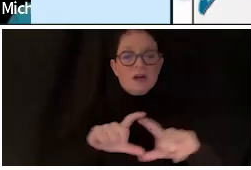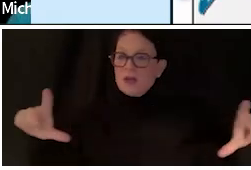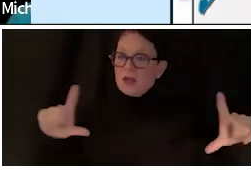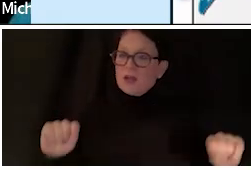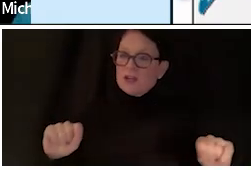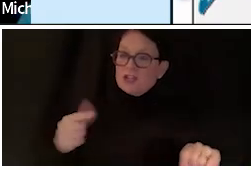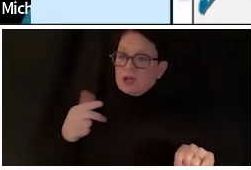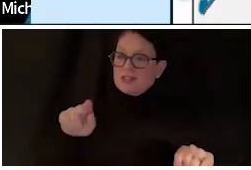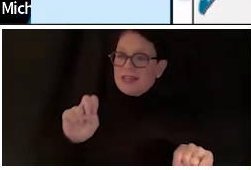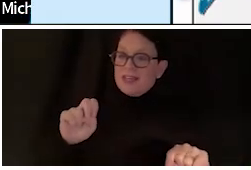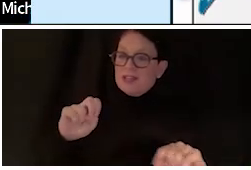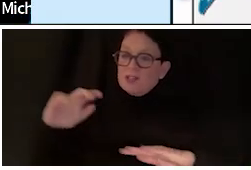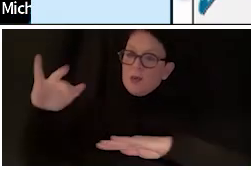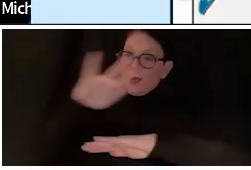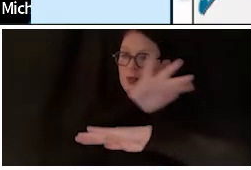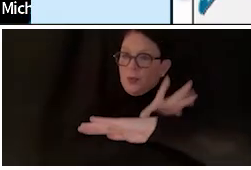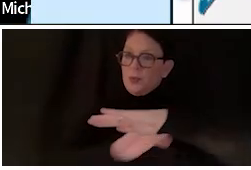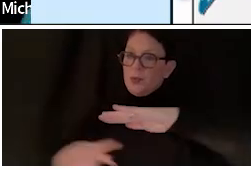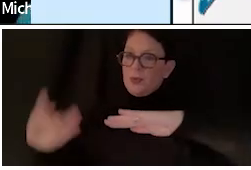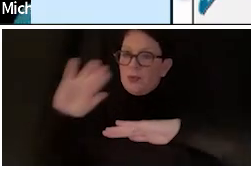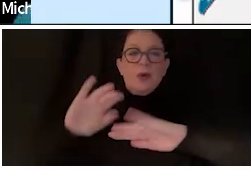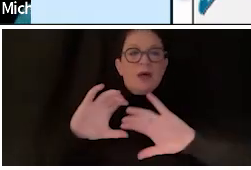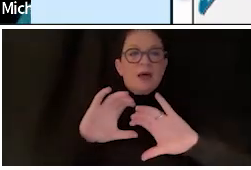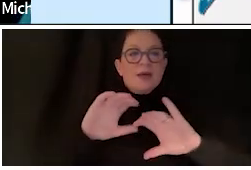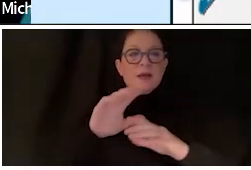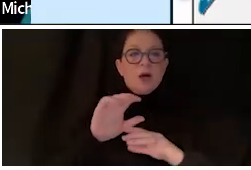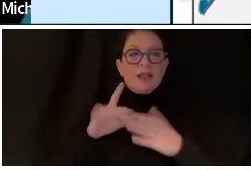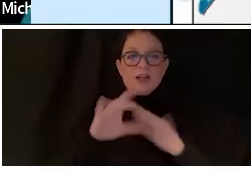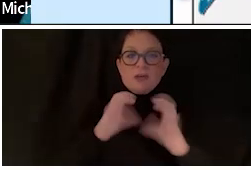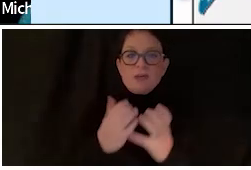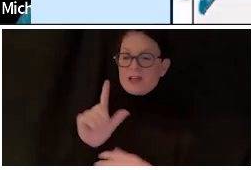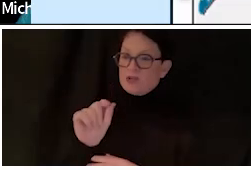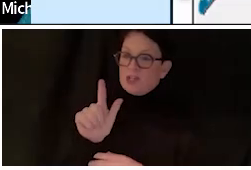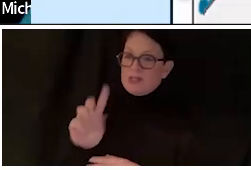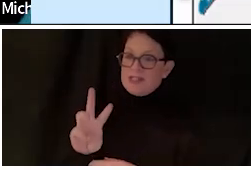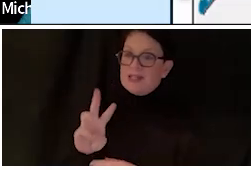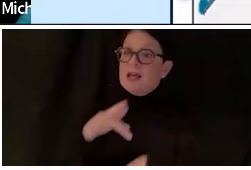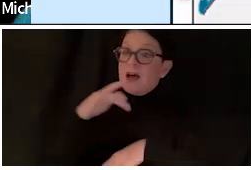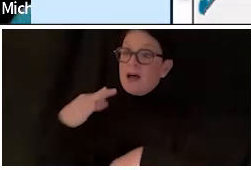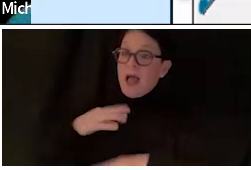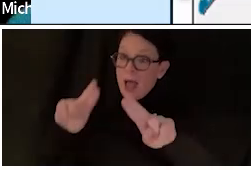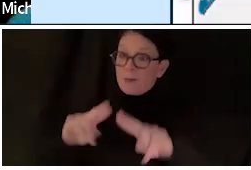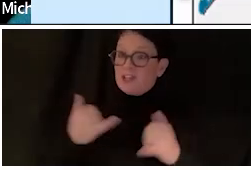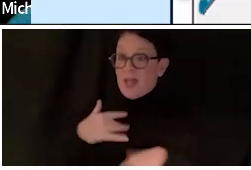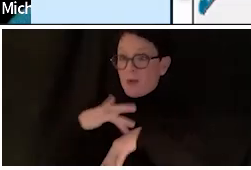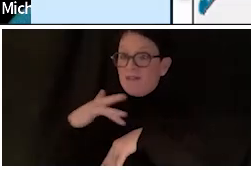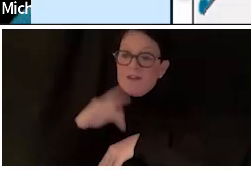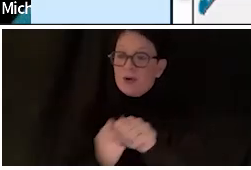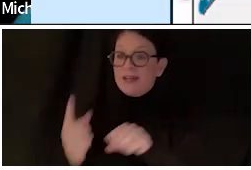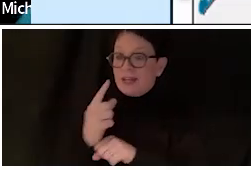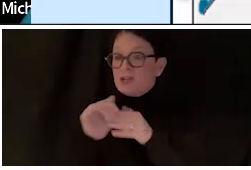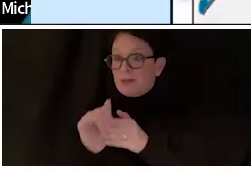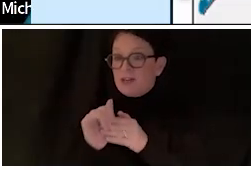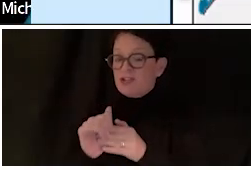geese flying over the Leadership Series class of 2026. Applications are now available for next year's